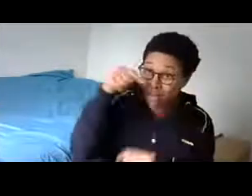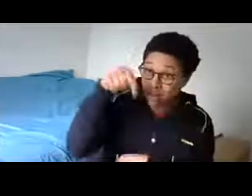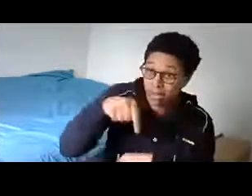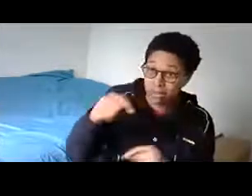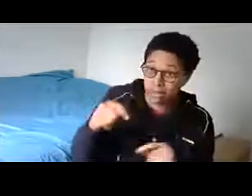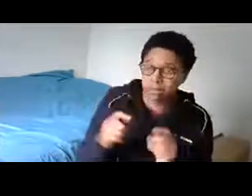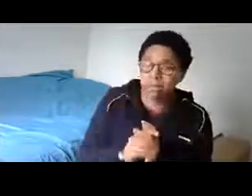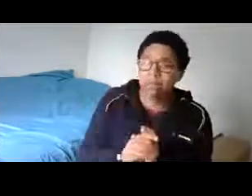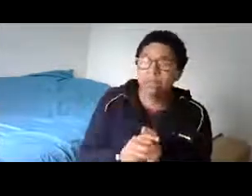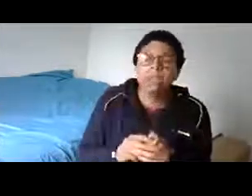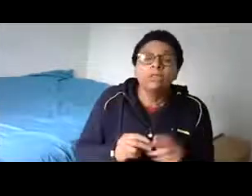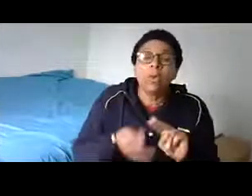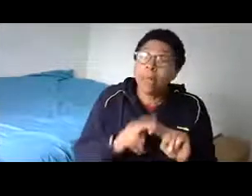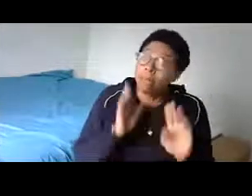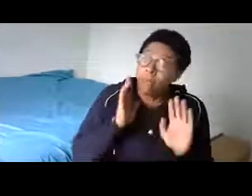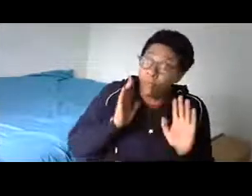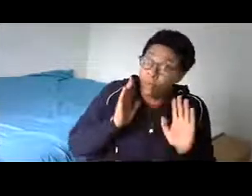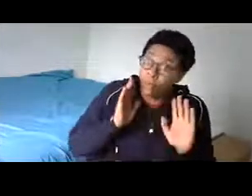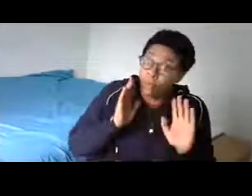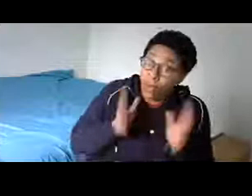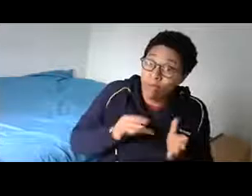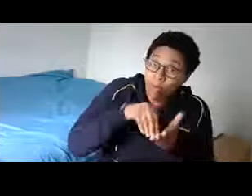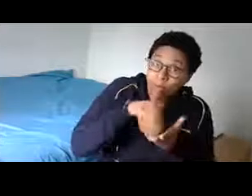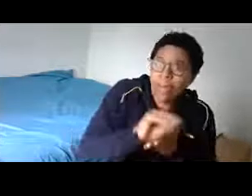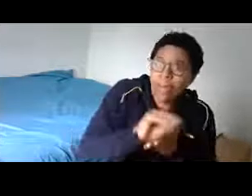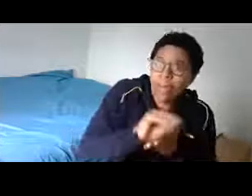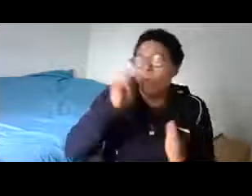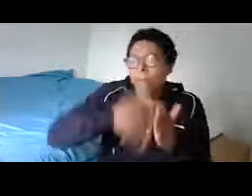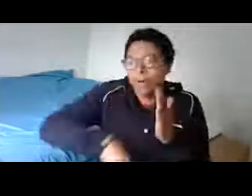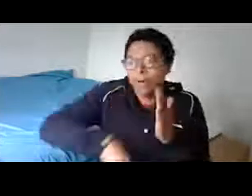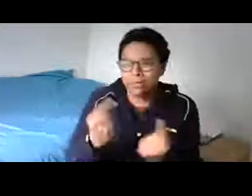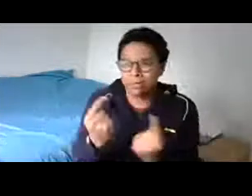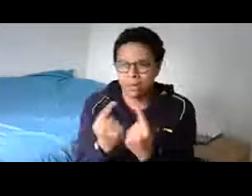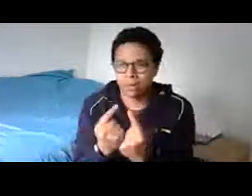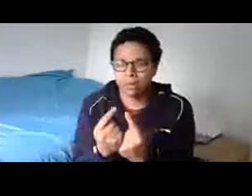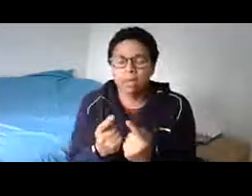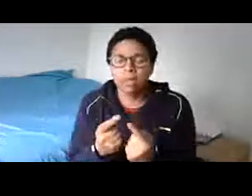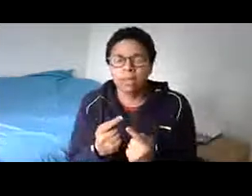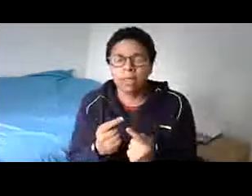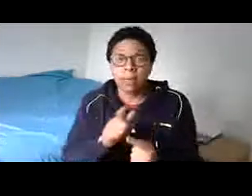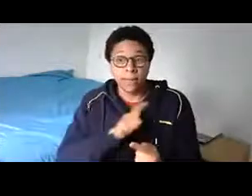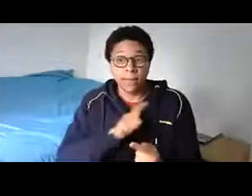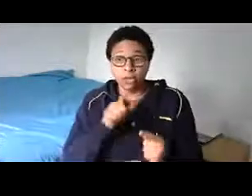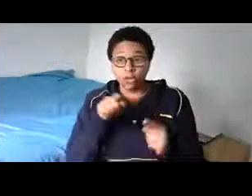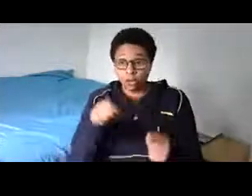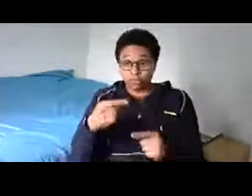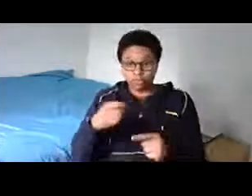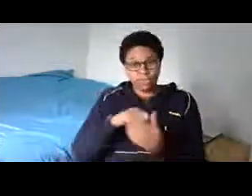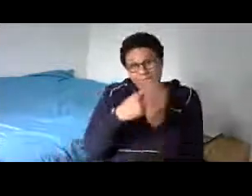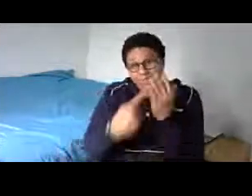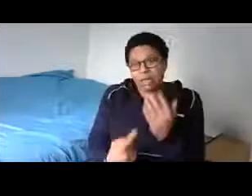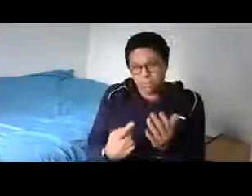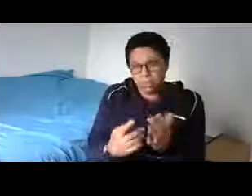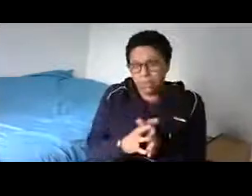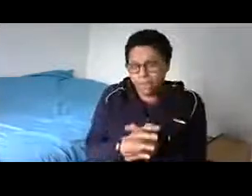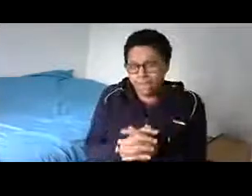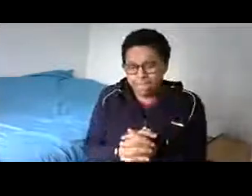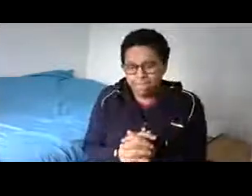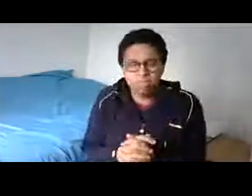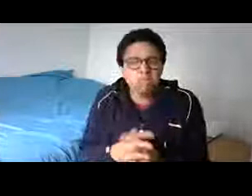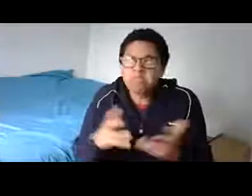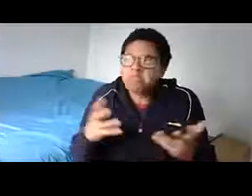to pay or buy because you're disabled, because of your impairment. So it could